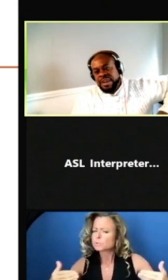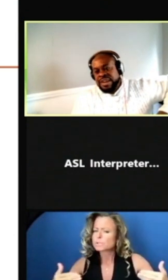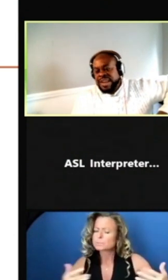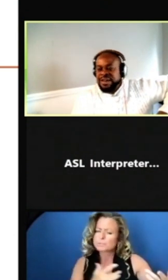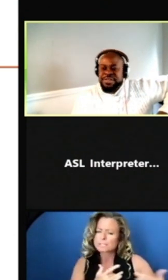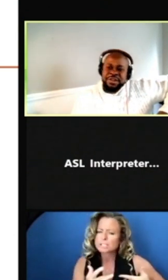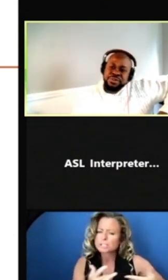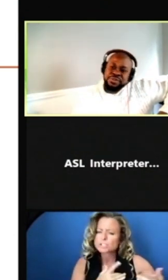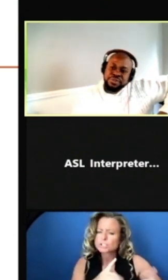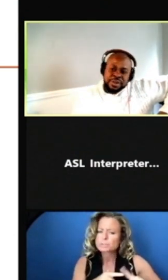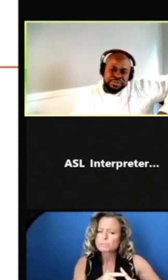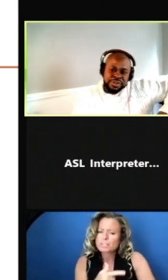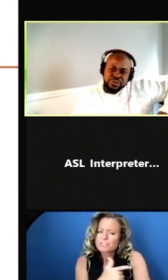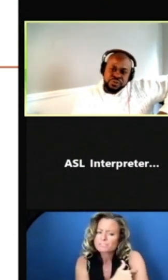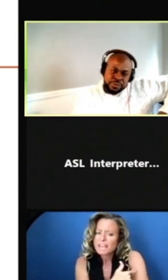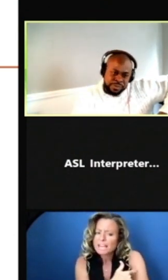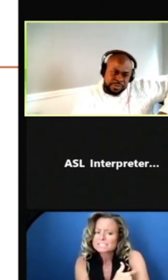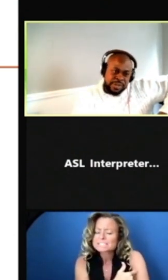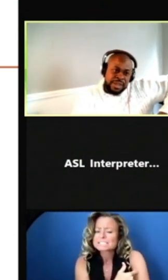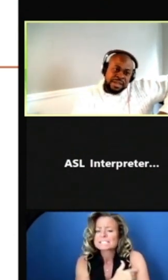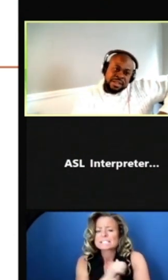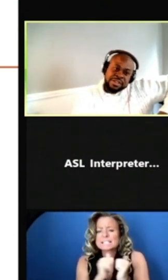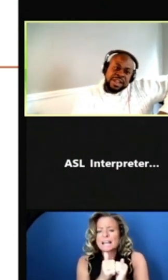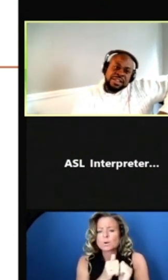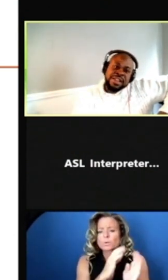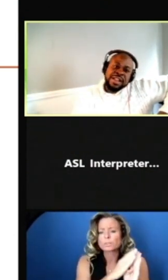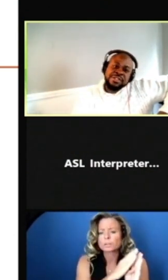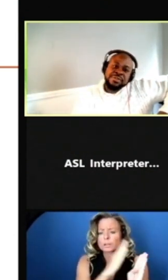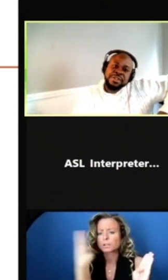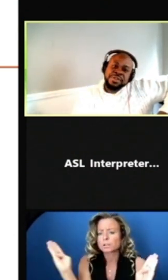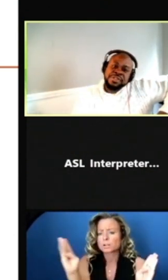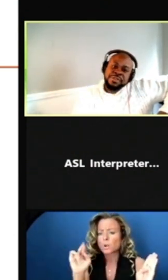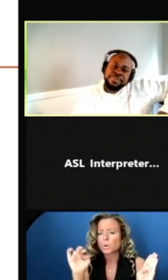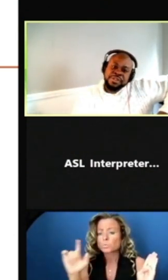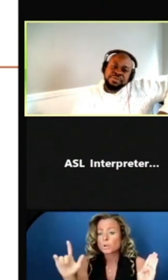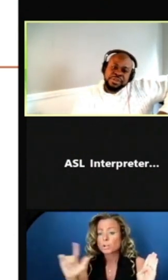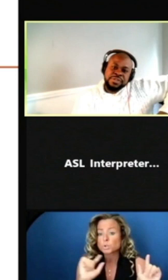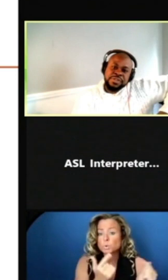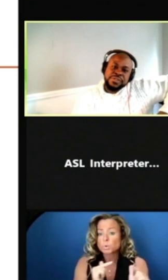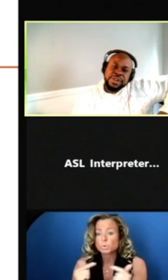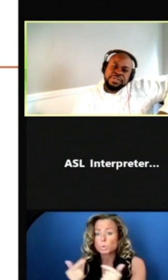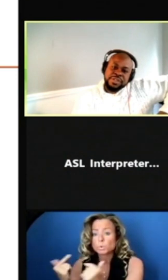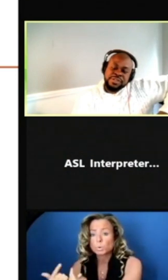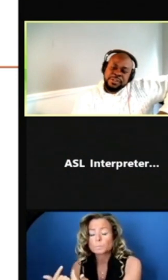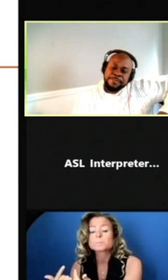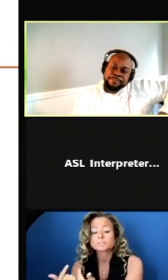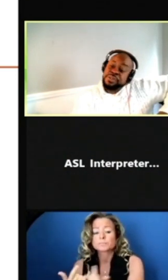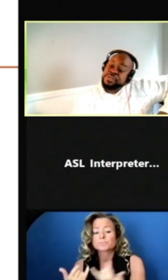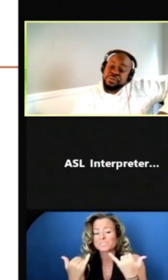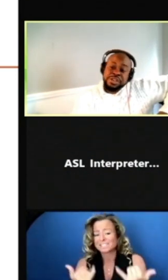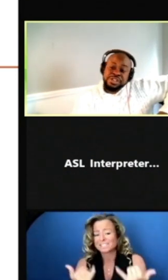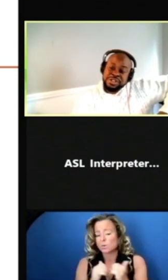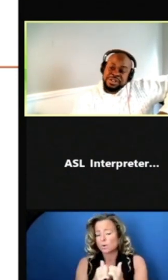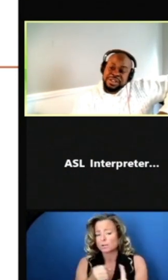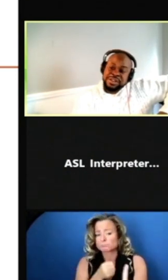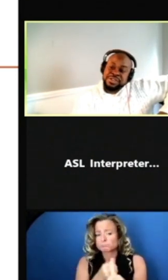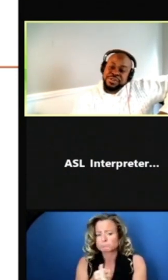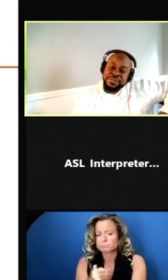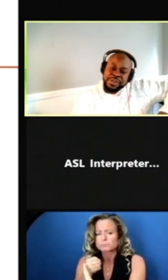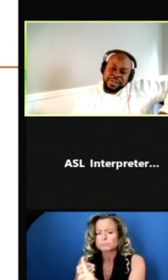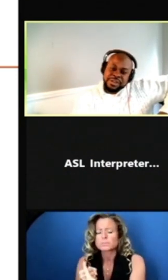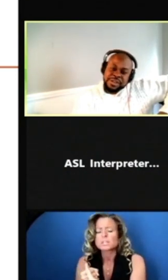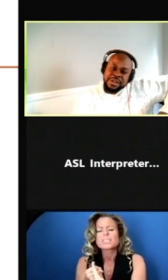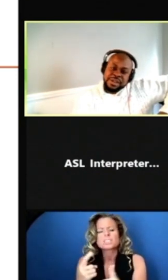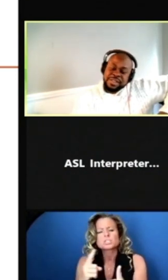vaccine uptake and how that goes across racial groups. Let's now look at some literacy-based reasons for hesitancy. There's a question in